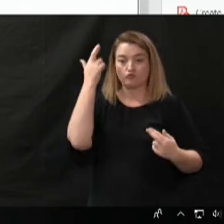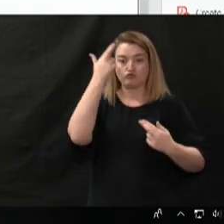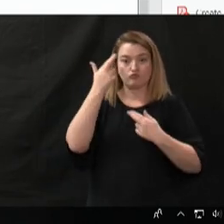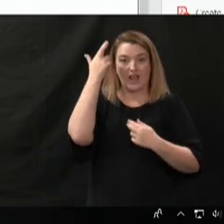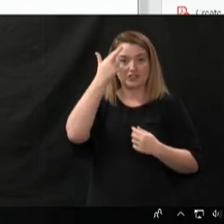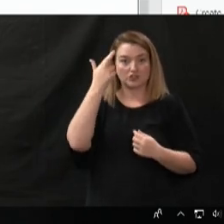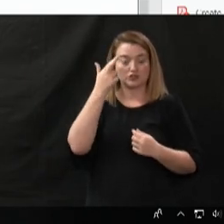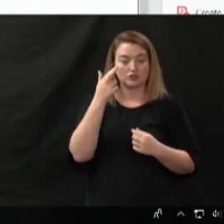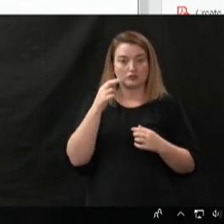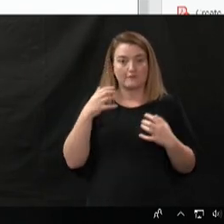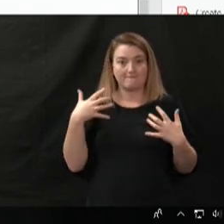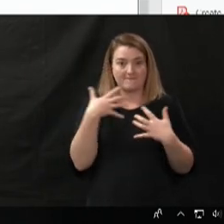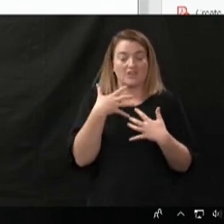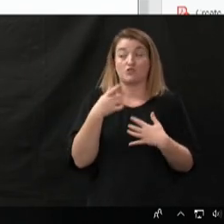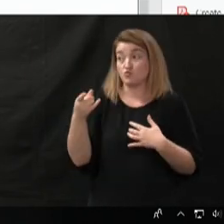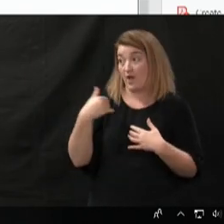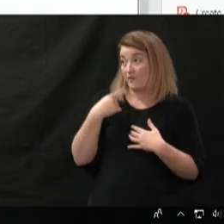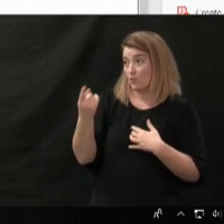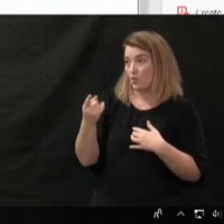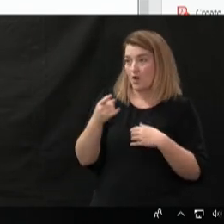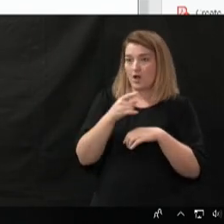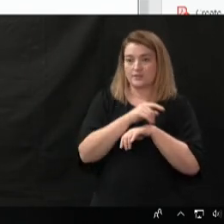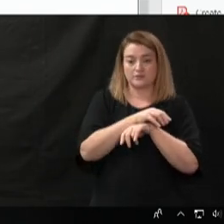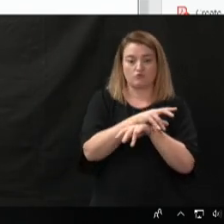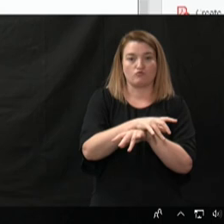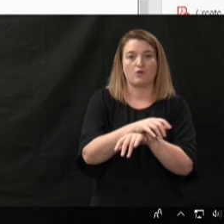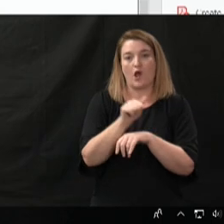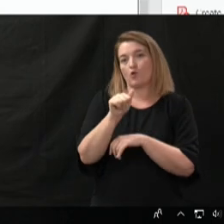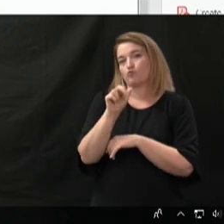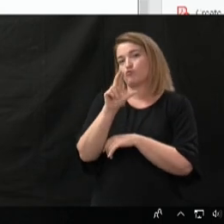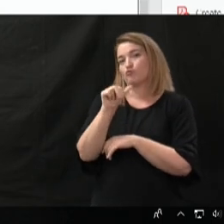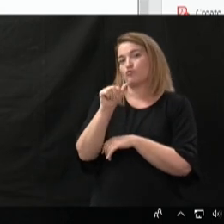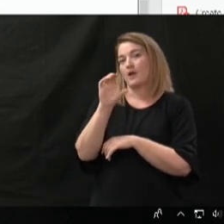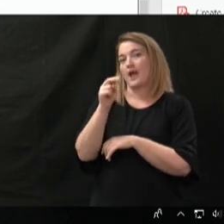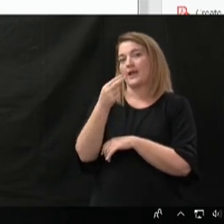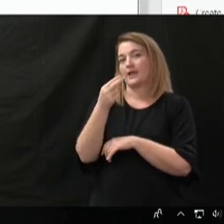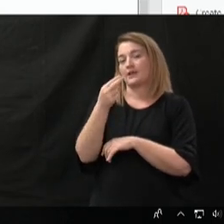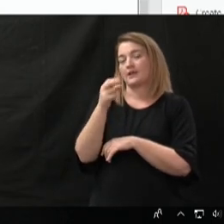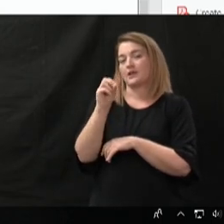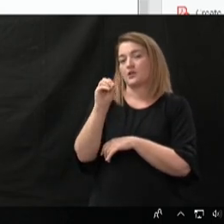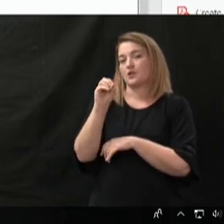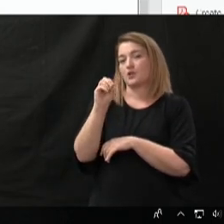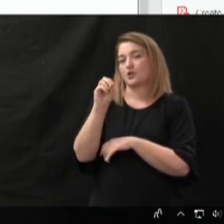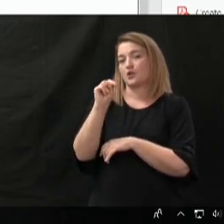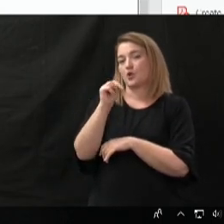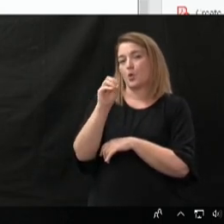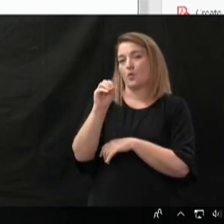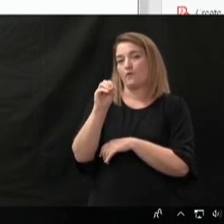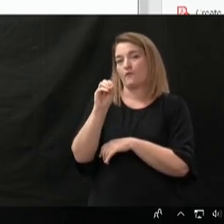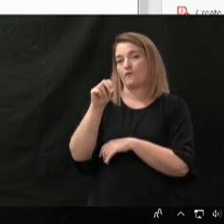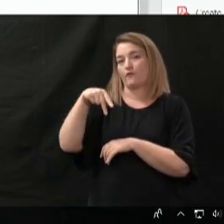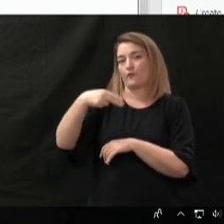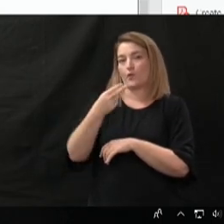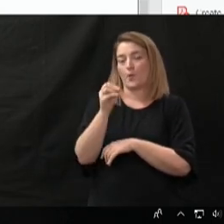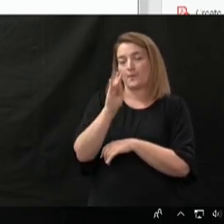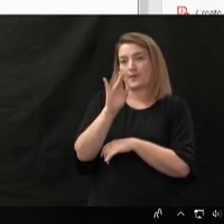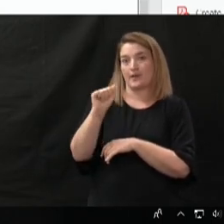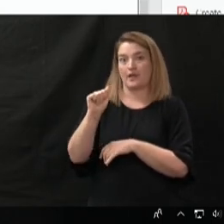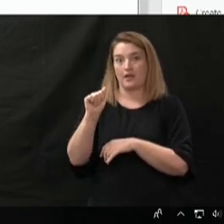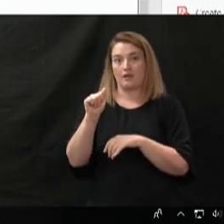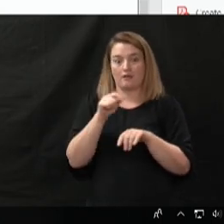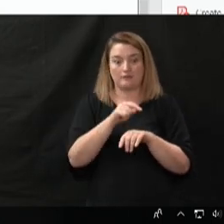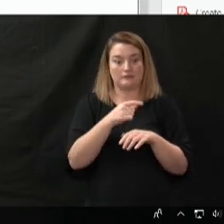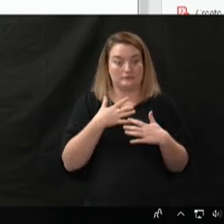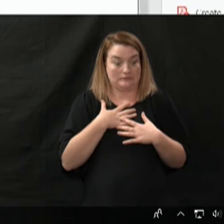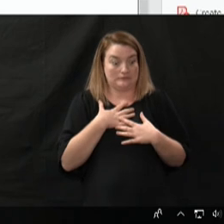Arachnophobia. Arachnophobia. Mm-hmm. It's irrational fear. I tell the kids, it's okay to be afraid of stuff, but we're afraid of something